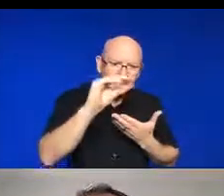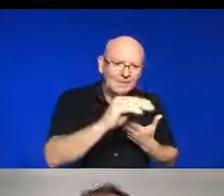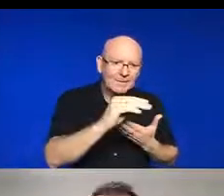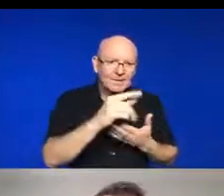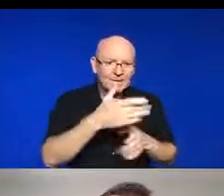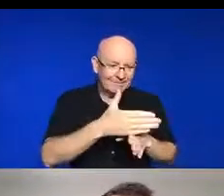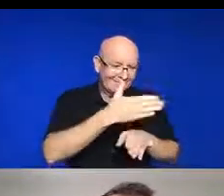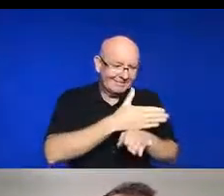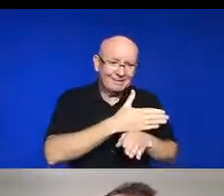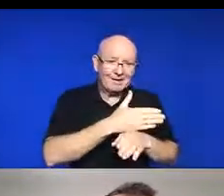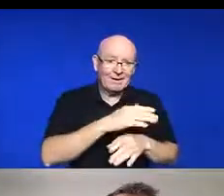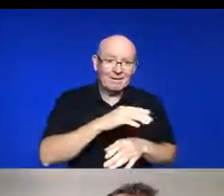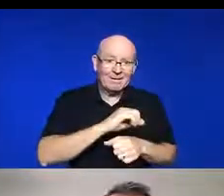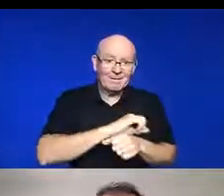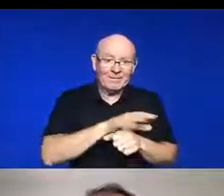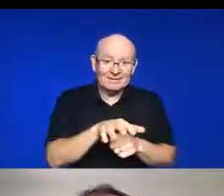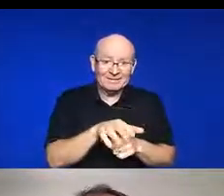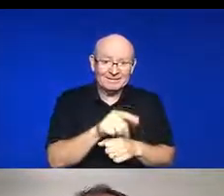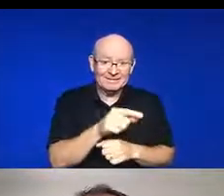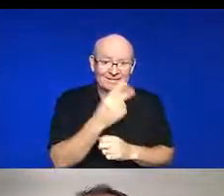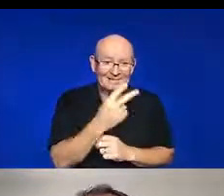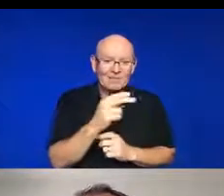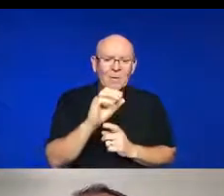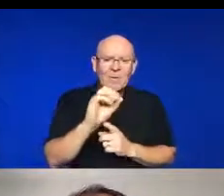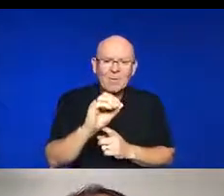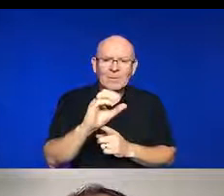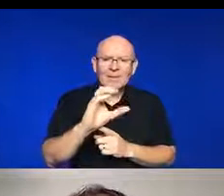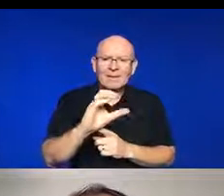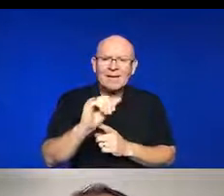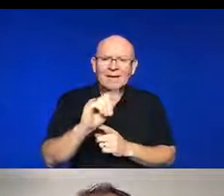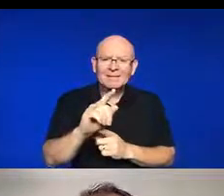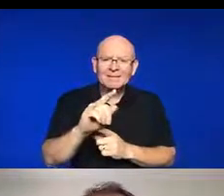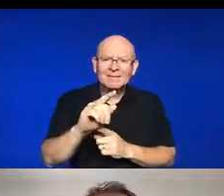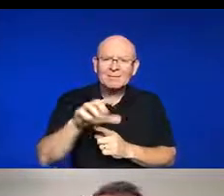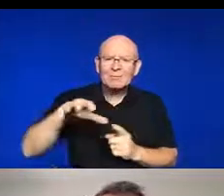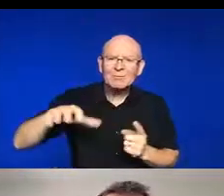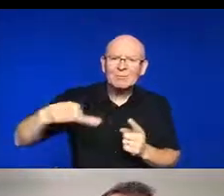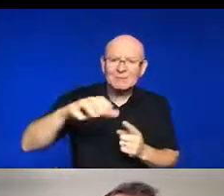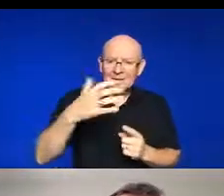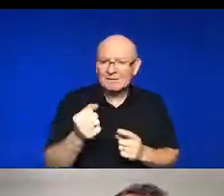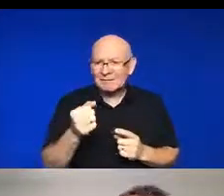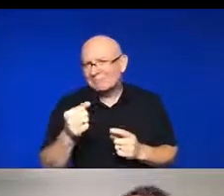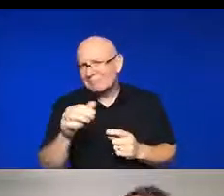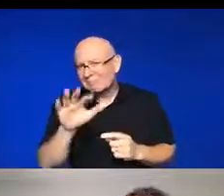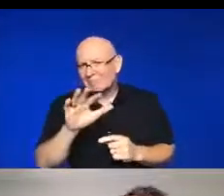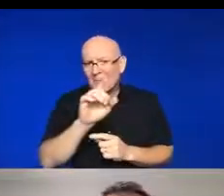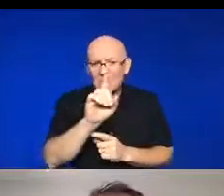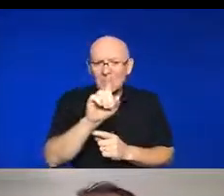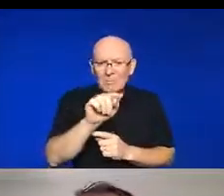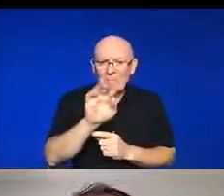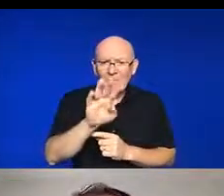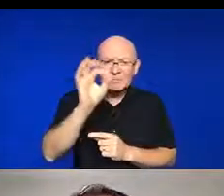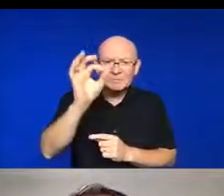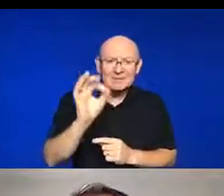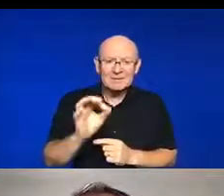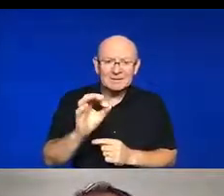6 low and middle income countries are spending more than 0.3% of the GDP. 2